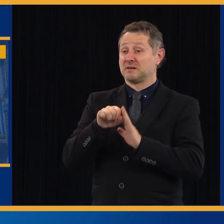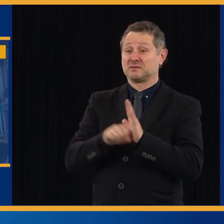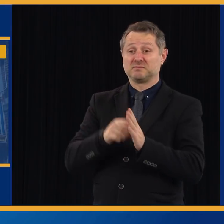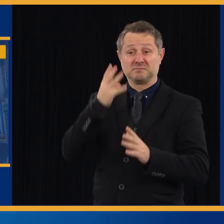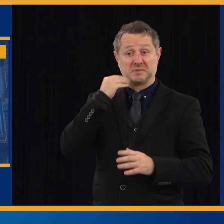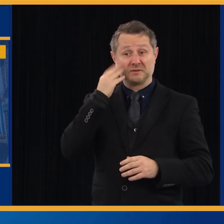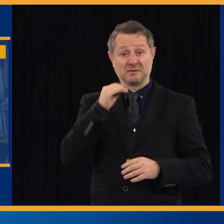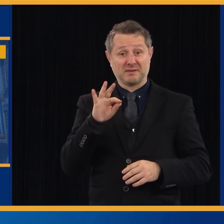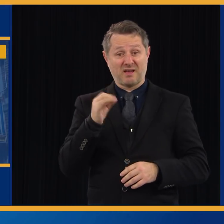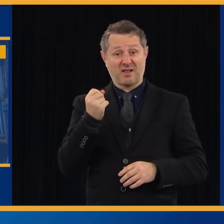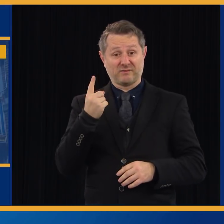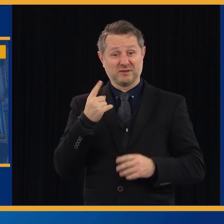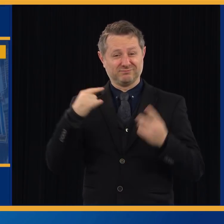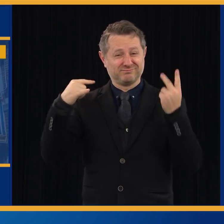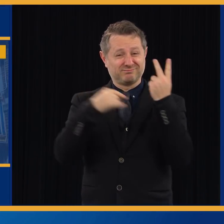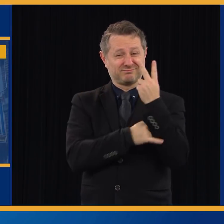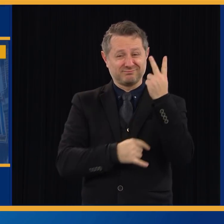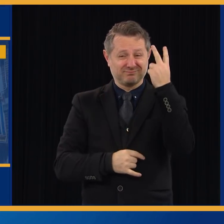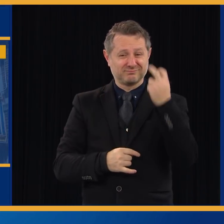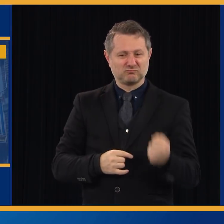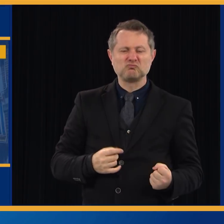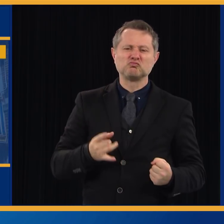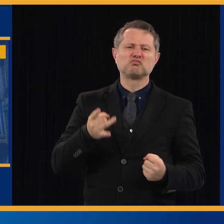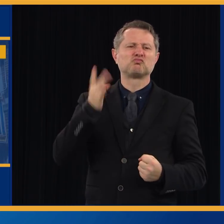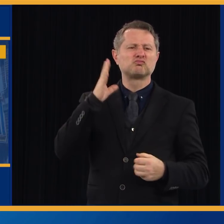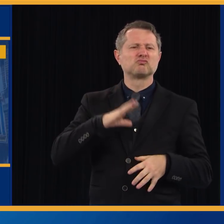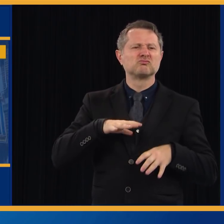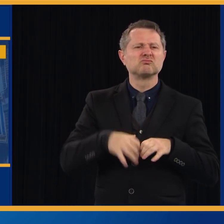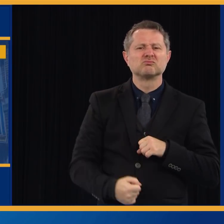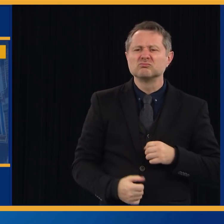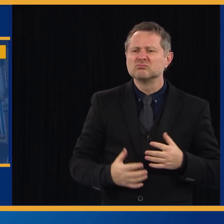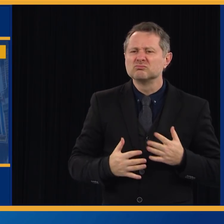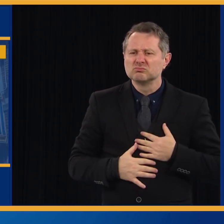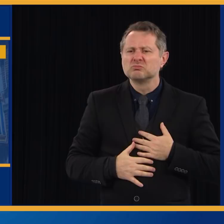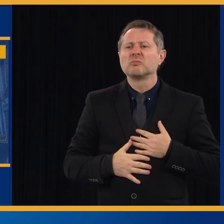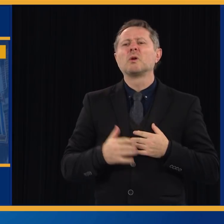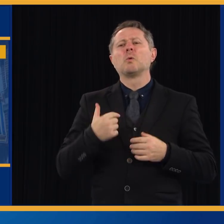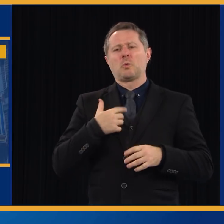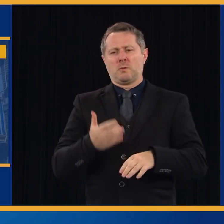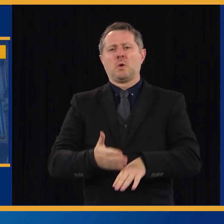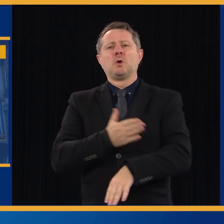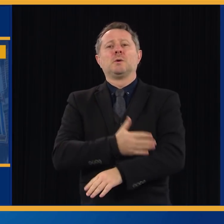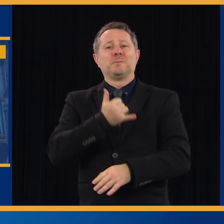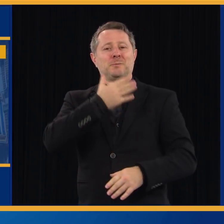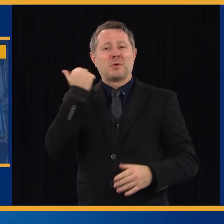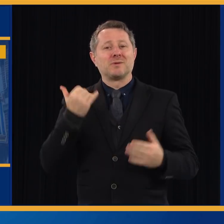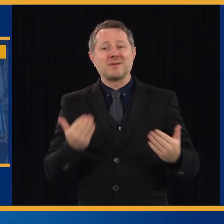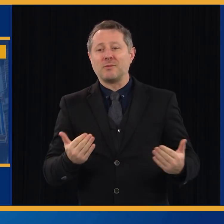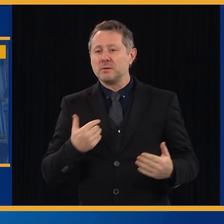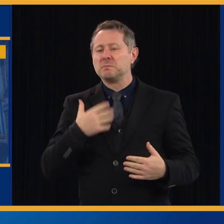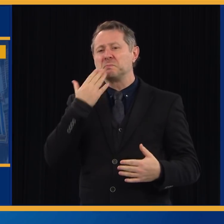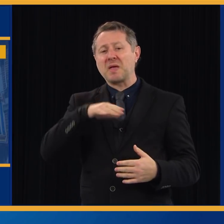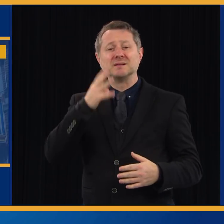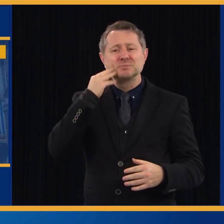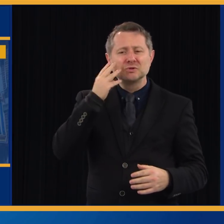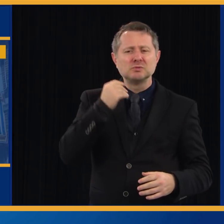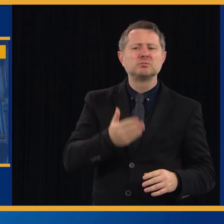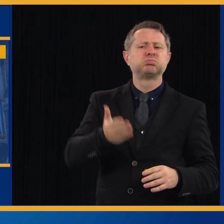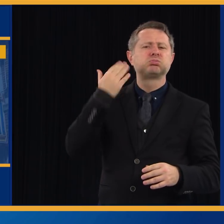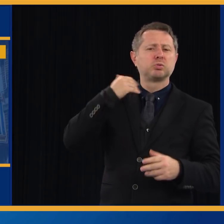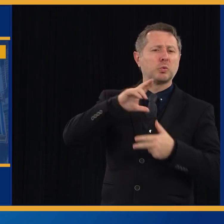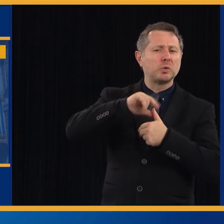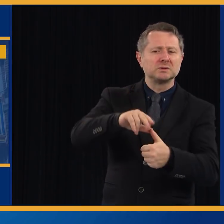and we're different and we're better. We went through Superstorm Sandy, and we are the better for